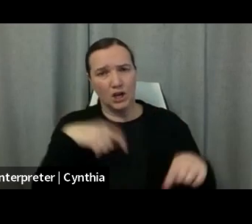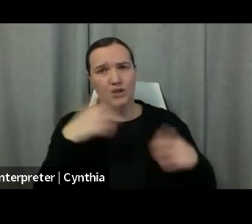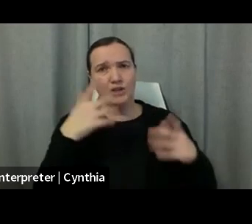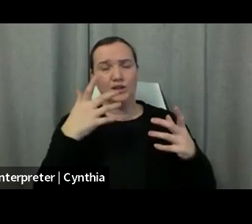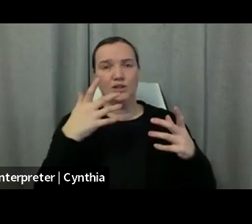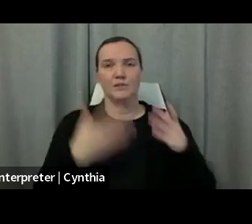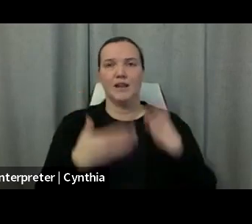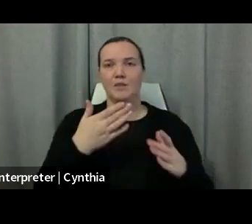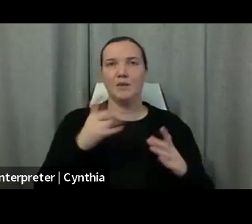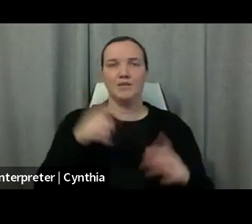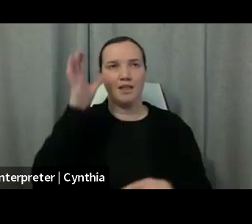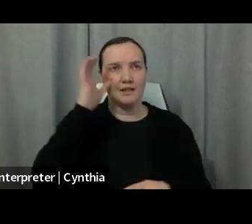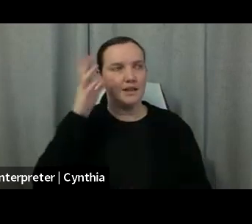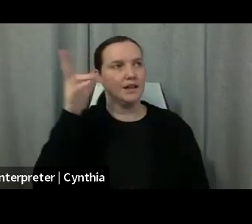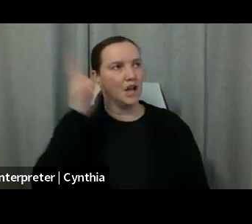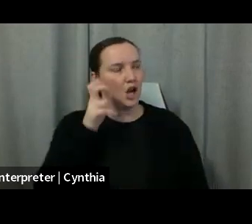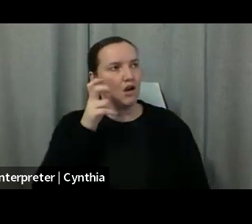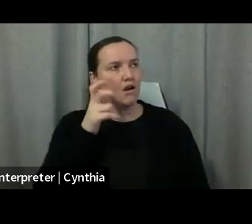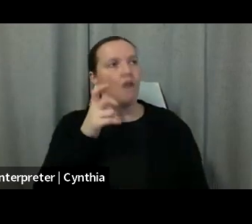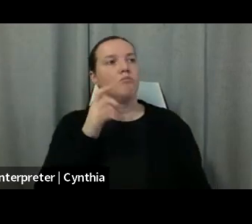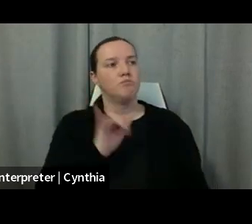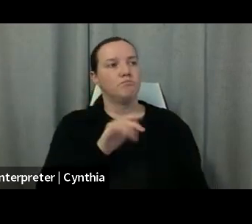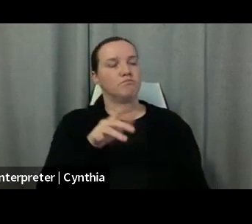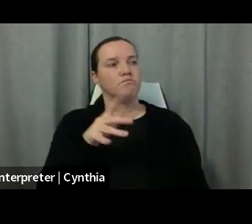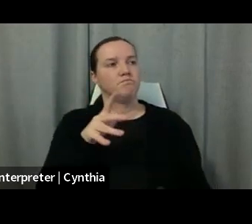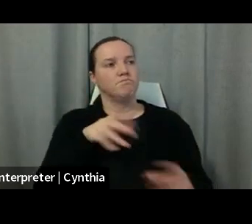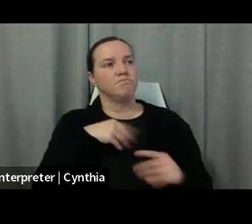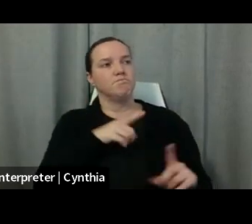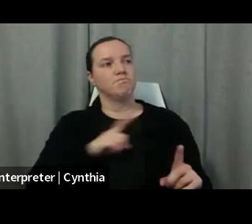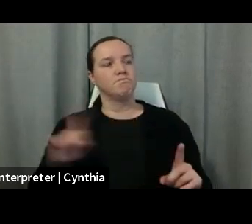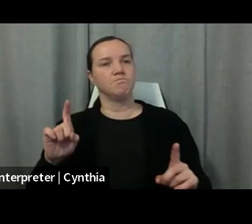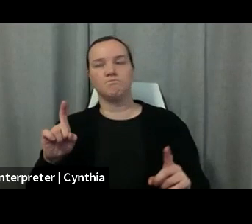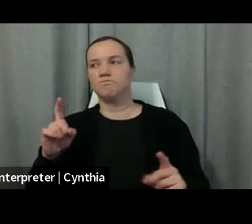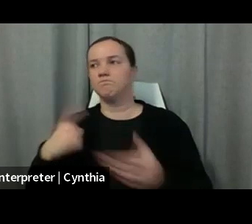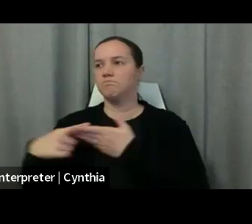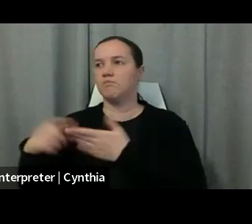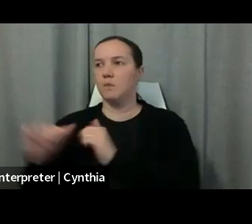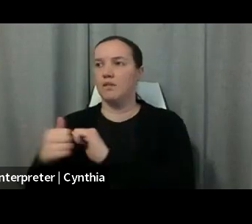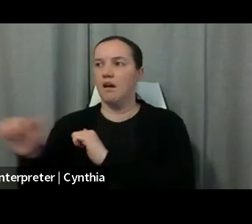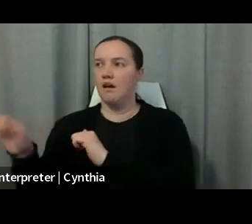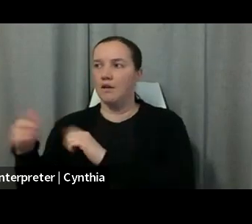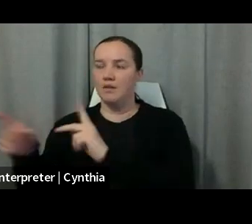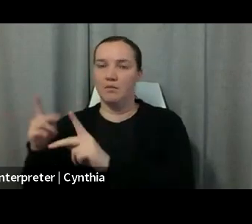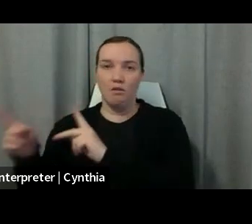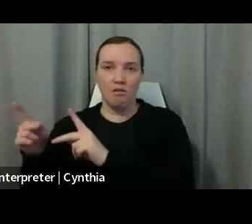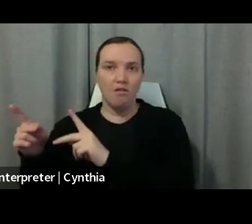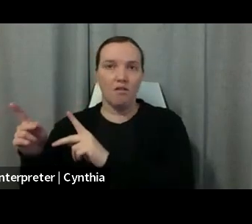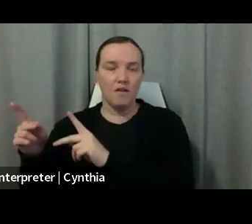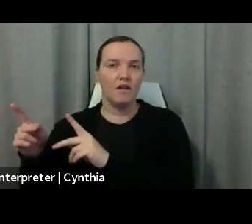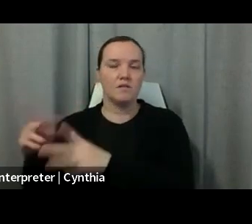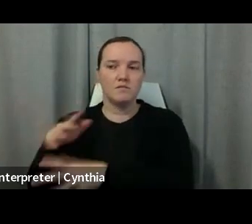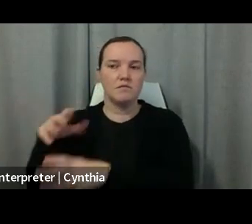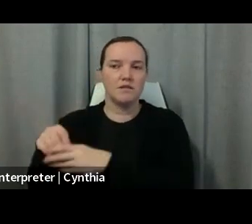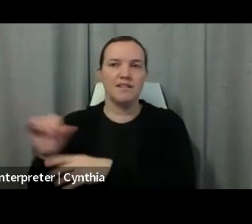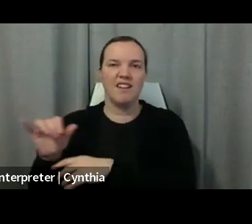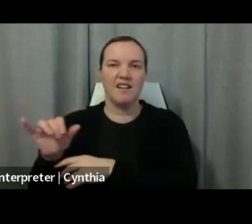that we need to listen, hear, step away, process with some other people in our lives, and, you know, engage in that way. And that last